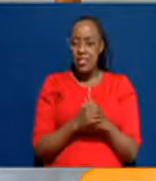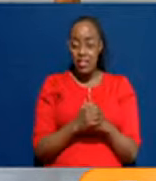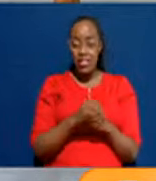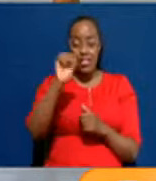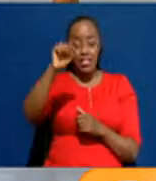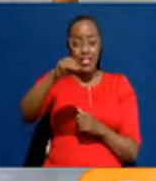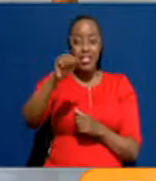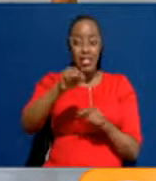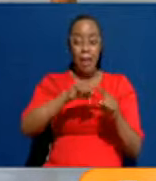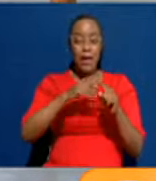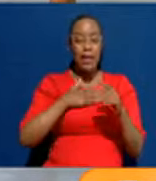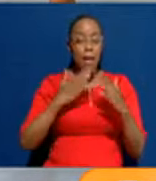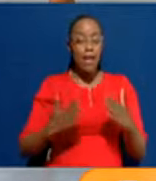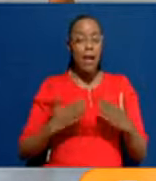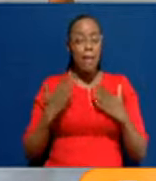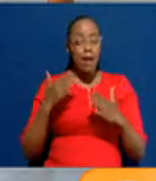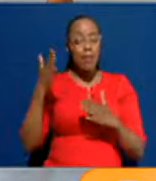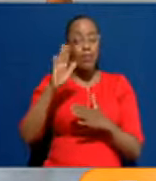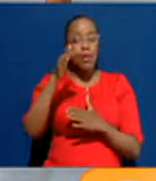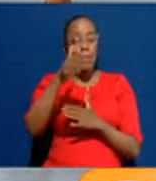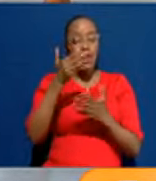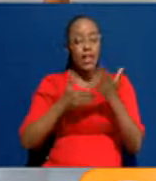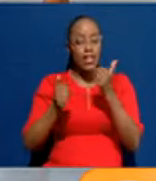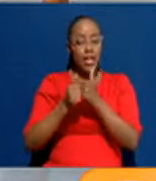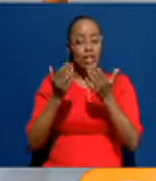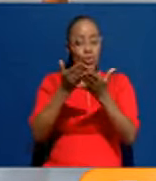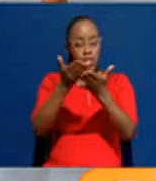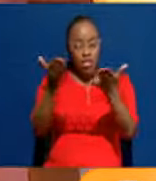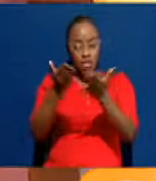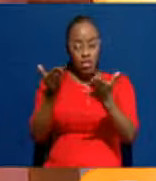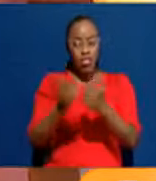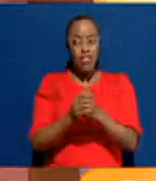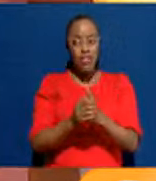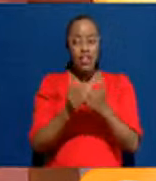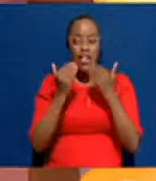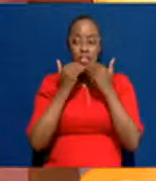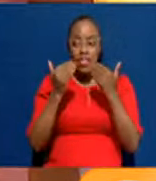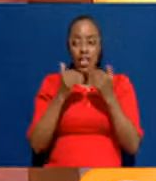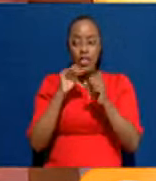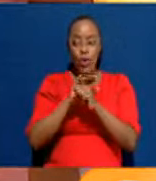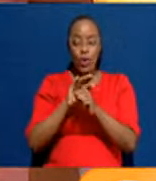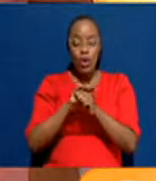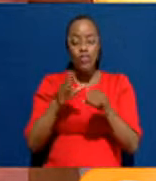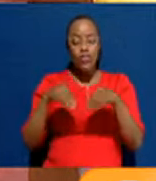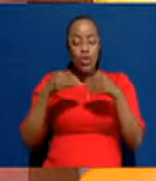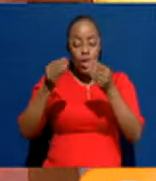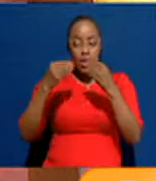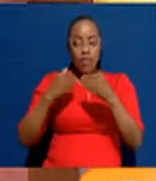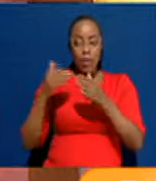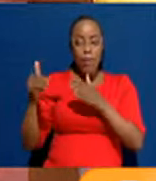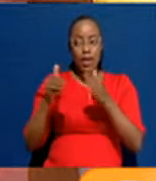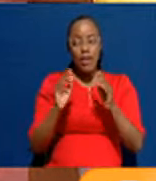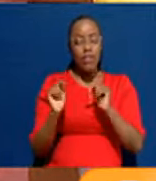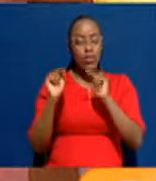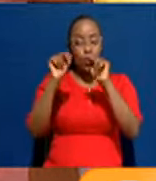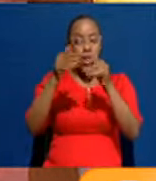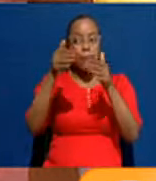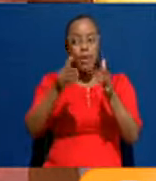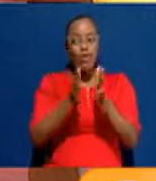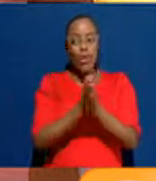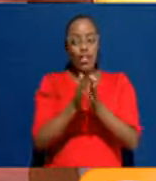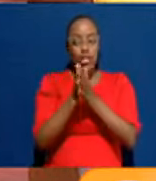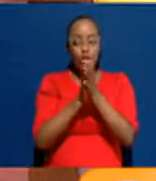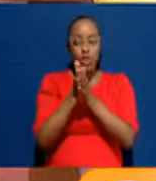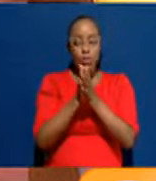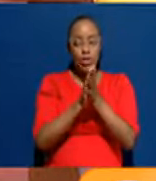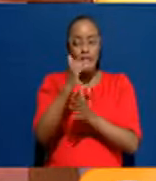Yeah, but I'm happy to be back, yeah. Interact with you. Thank you for giving me a chance to be here and motivate young